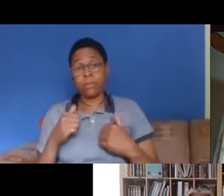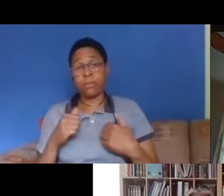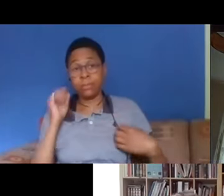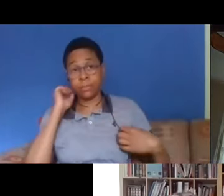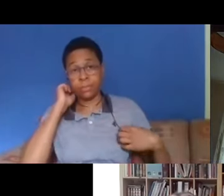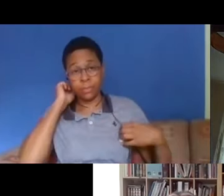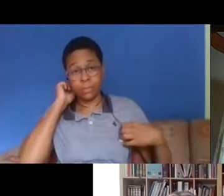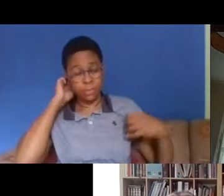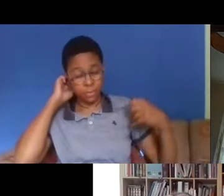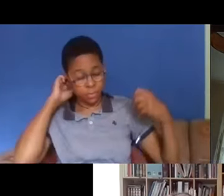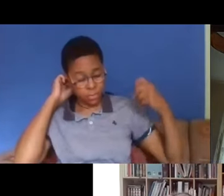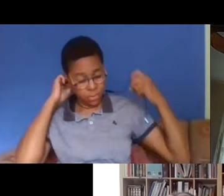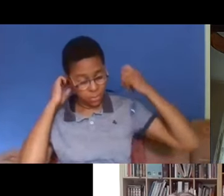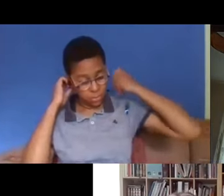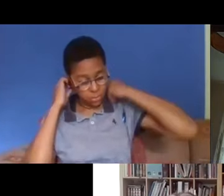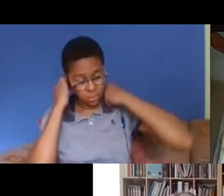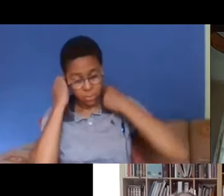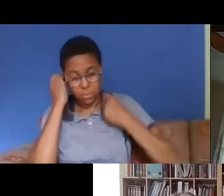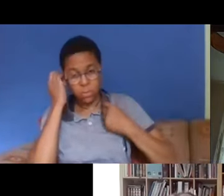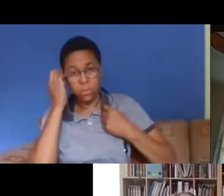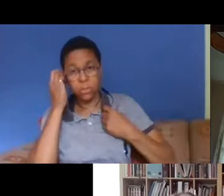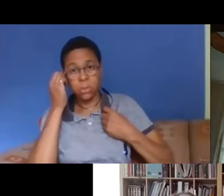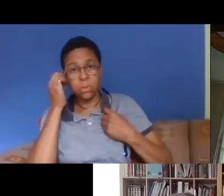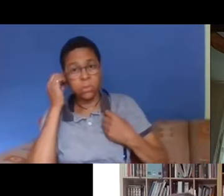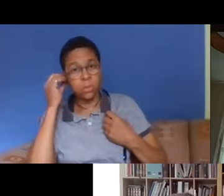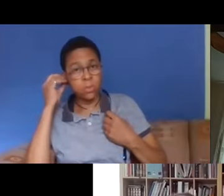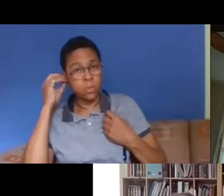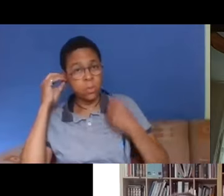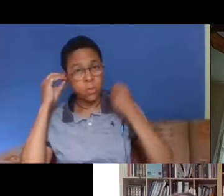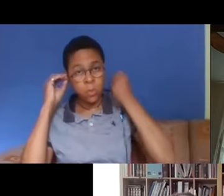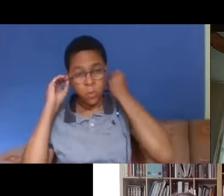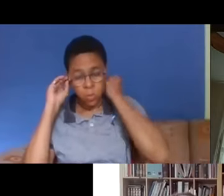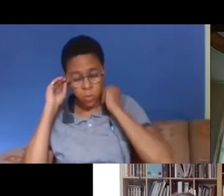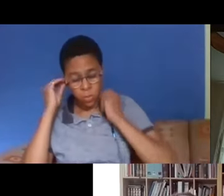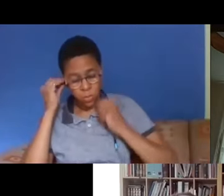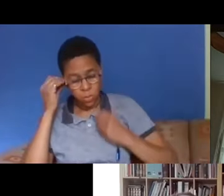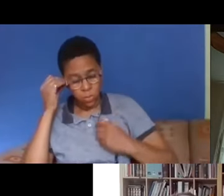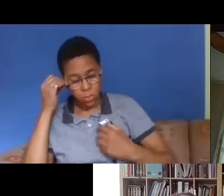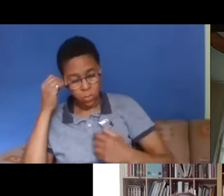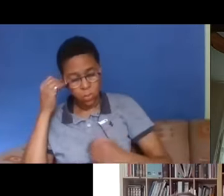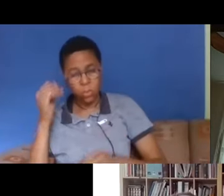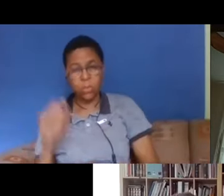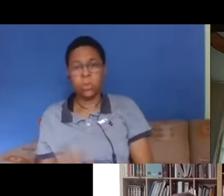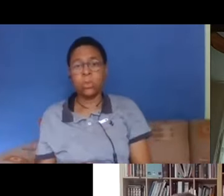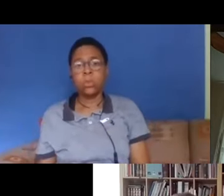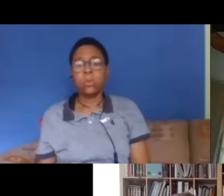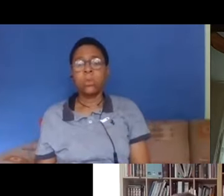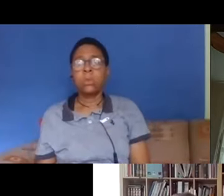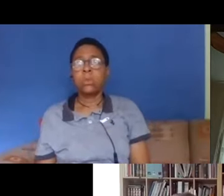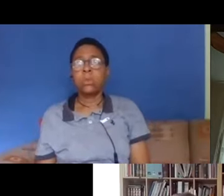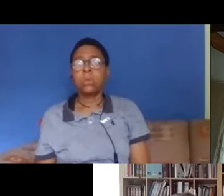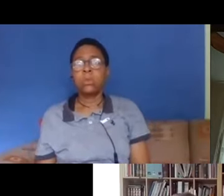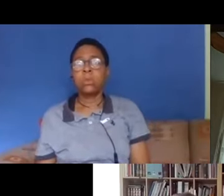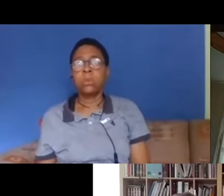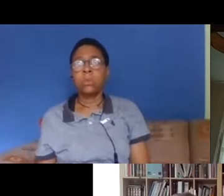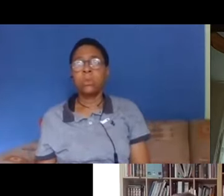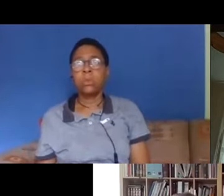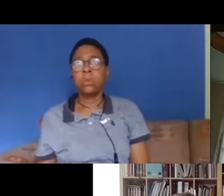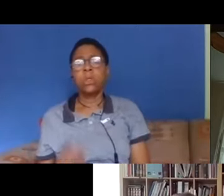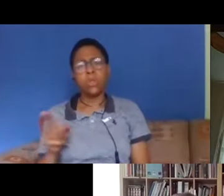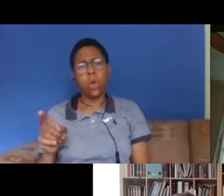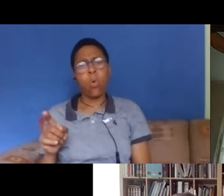designation of partners in respect to groups. mean that contact work is possible.